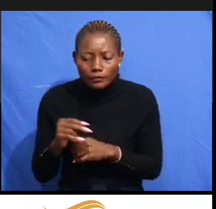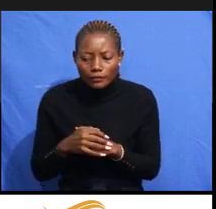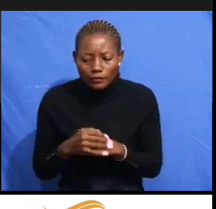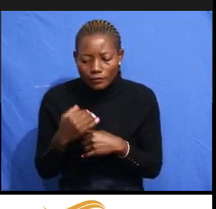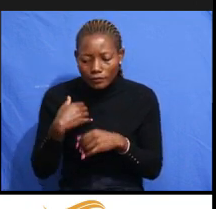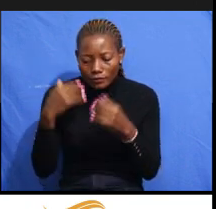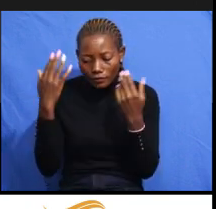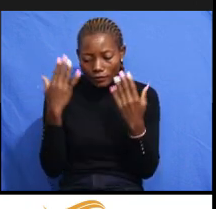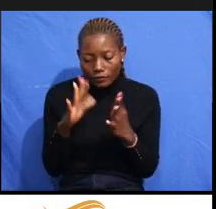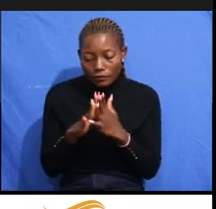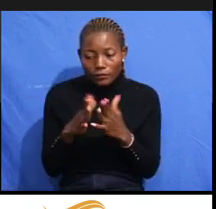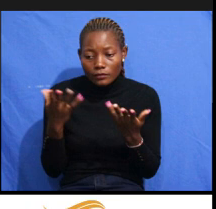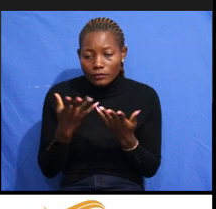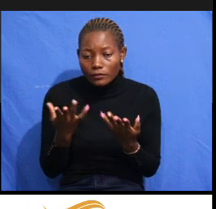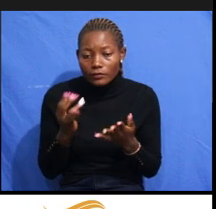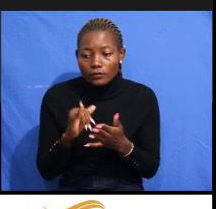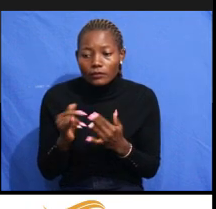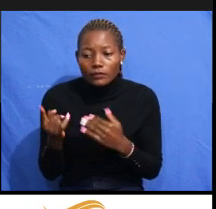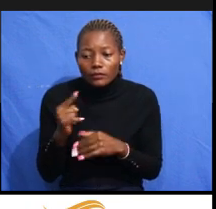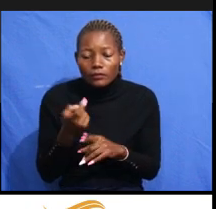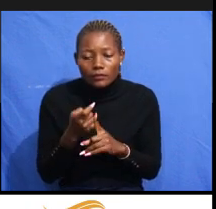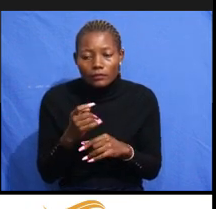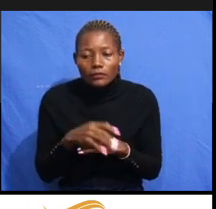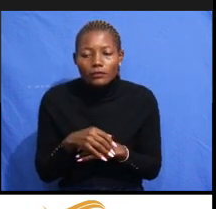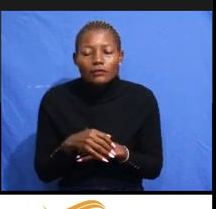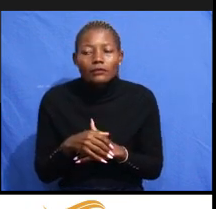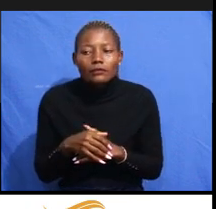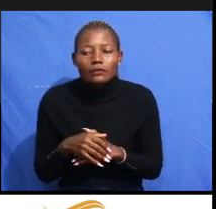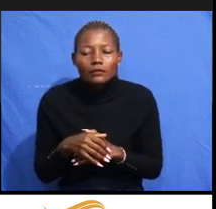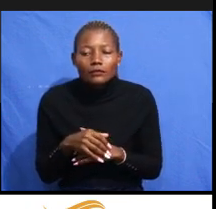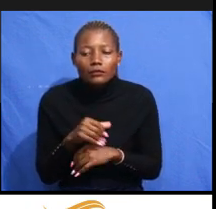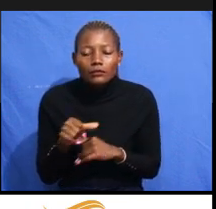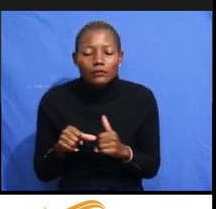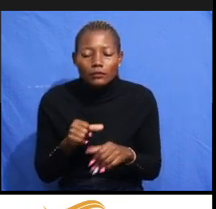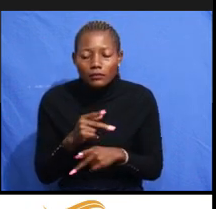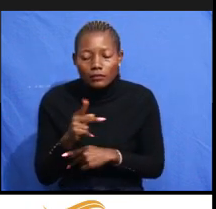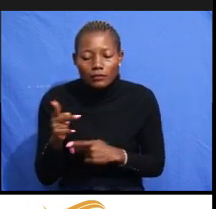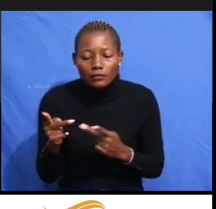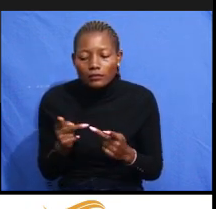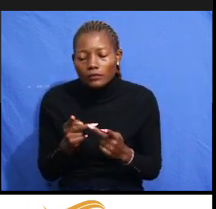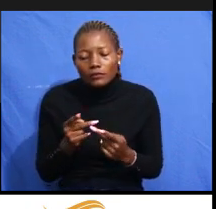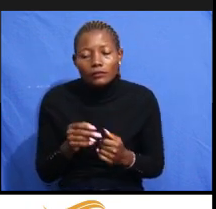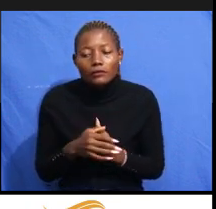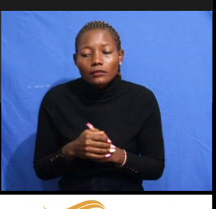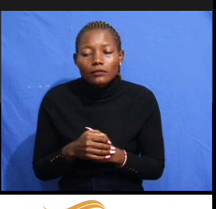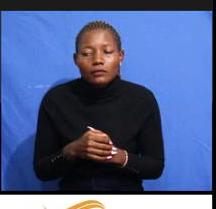where does perfusion come in terms of the process